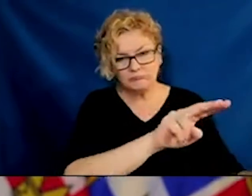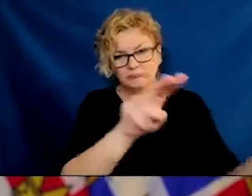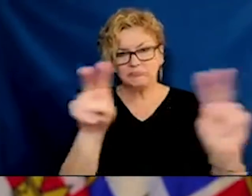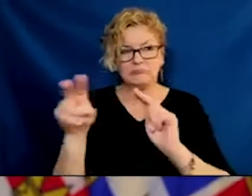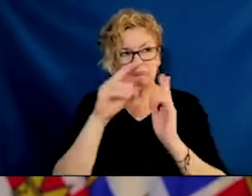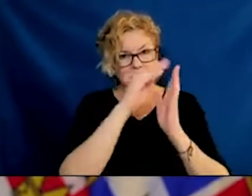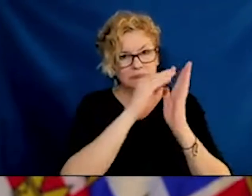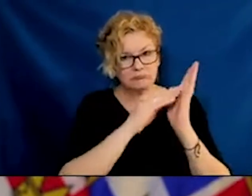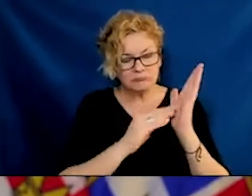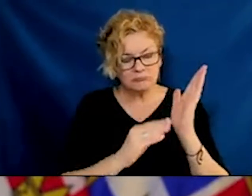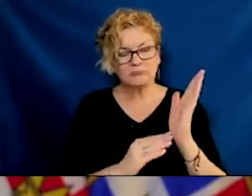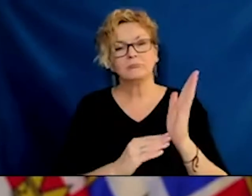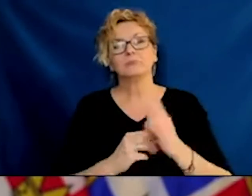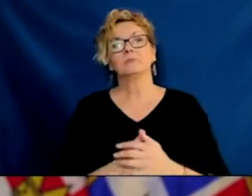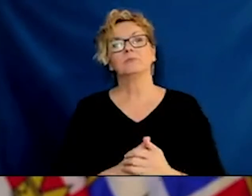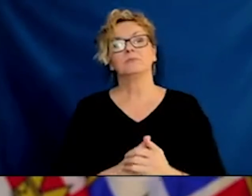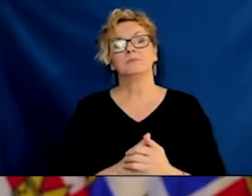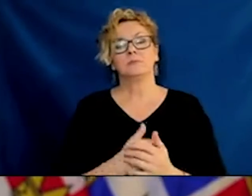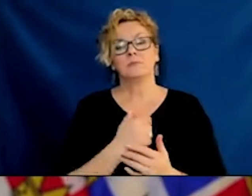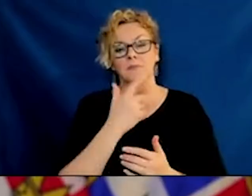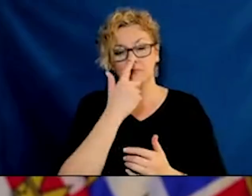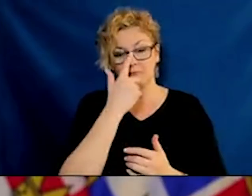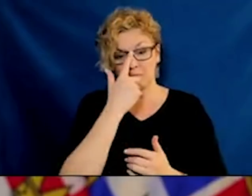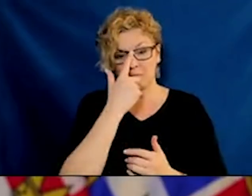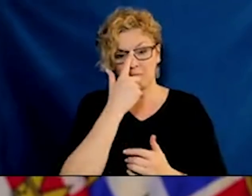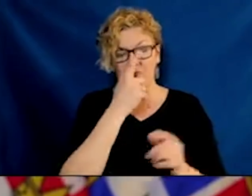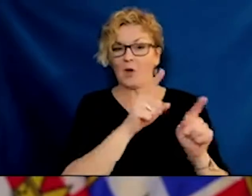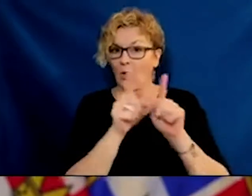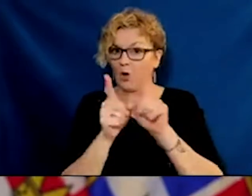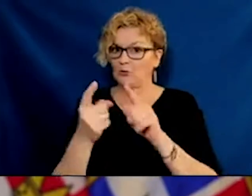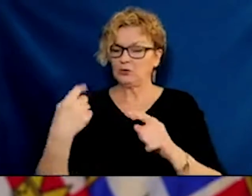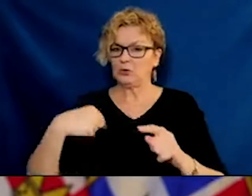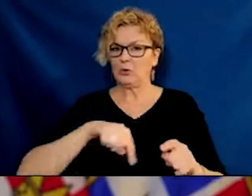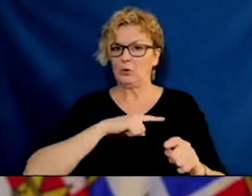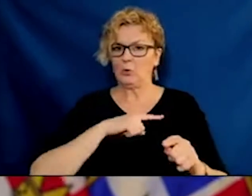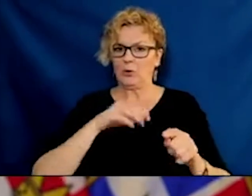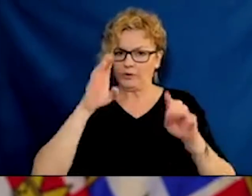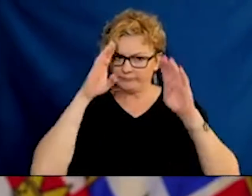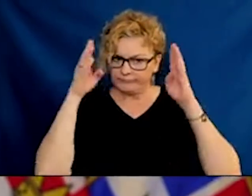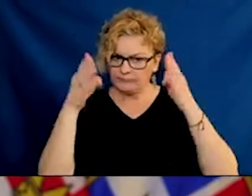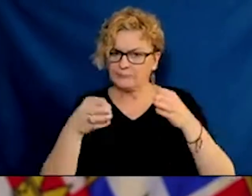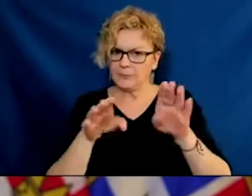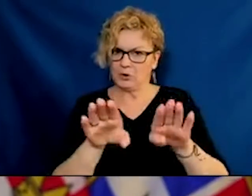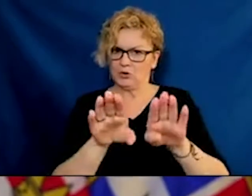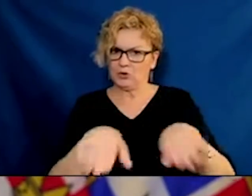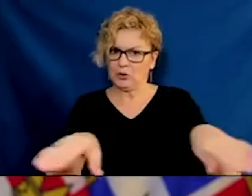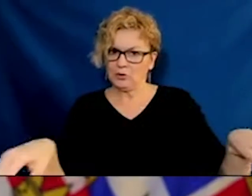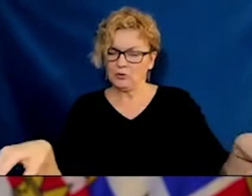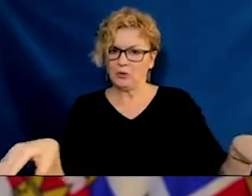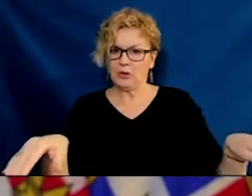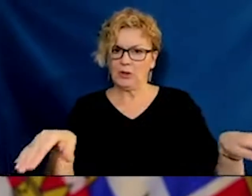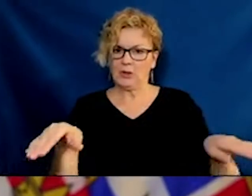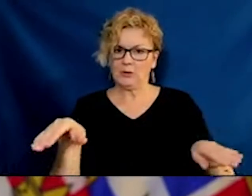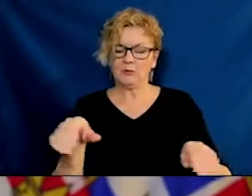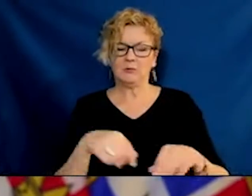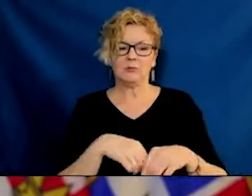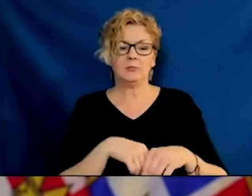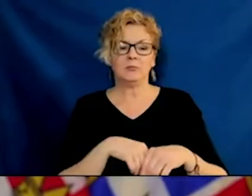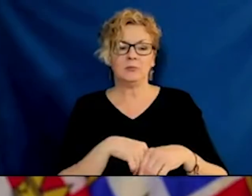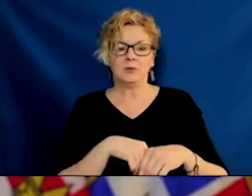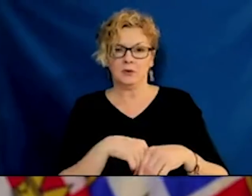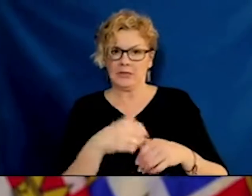paying careful attention, as you know, to children with COVID-19 symptoms, and we have a surveillance system for